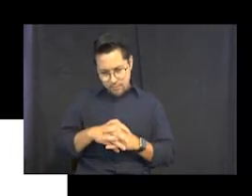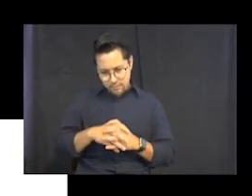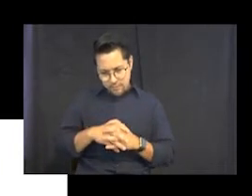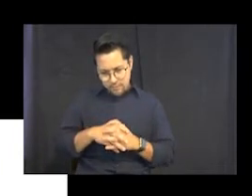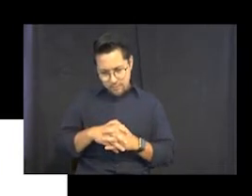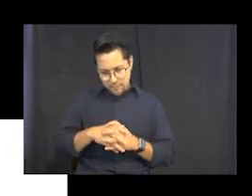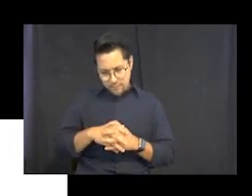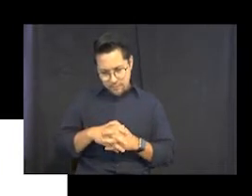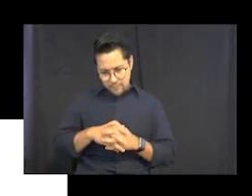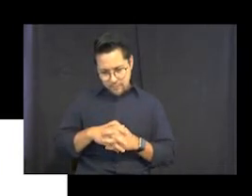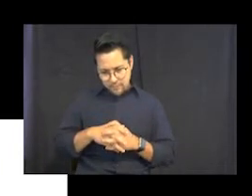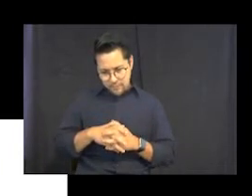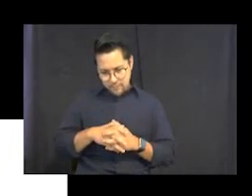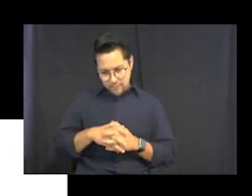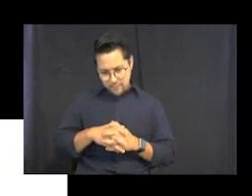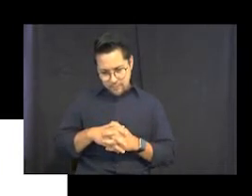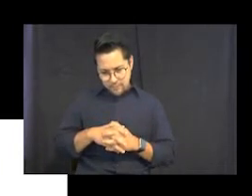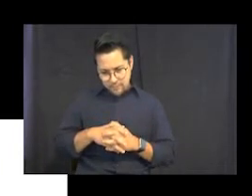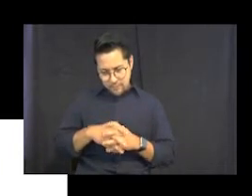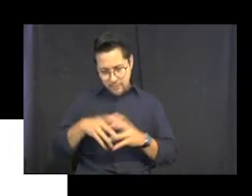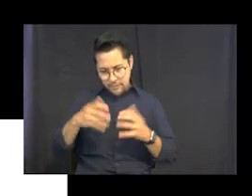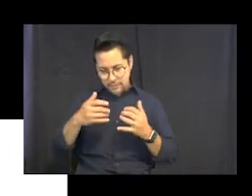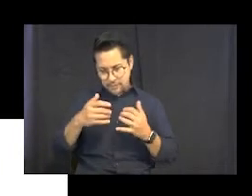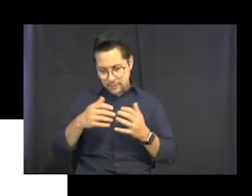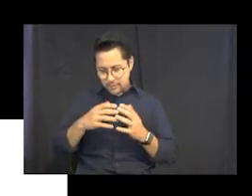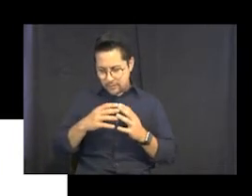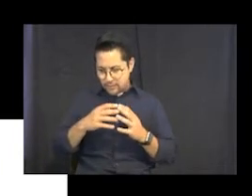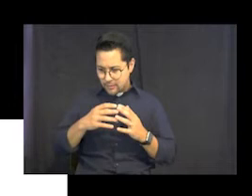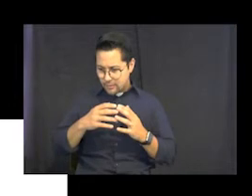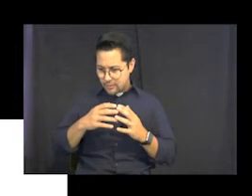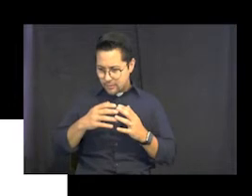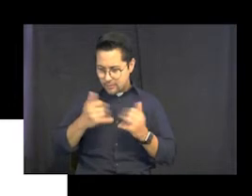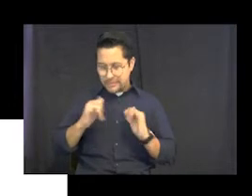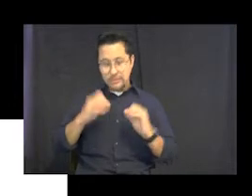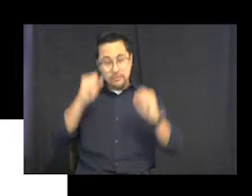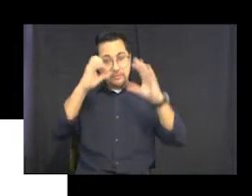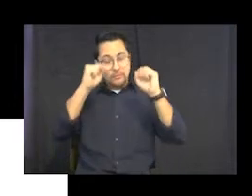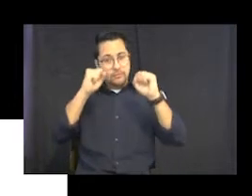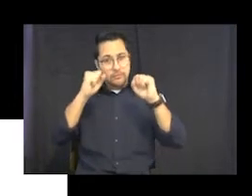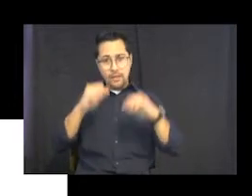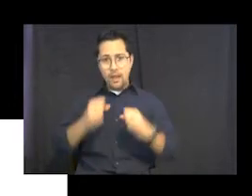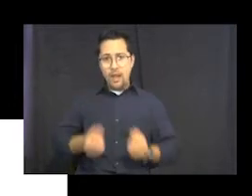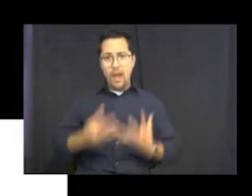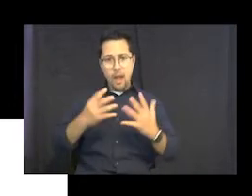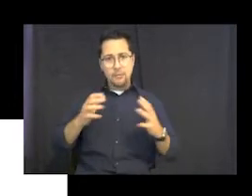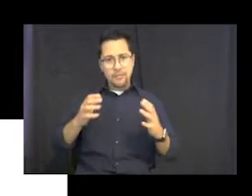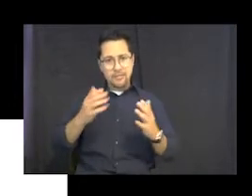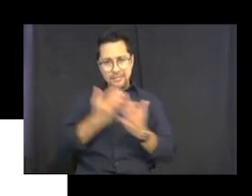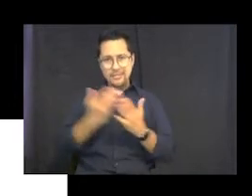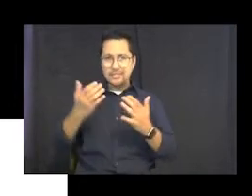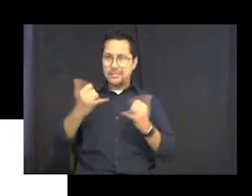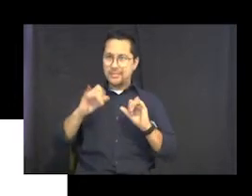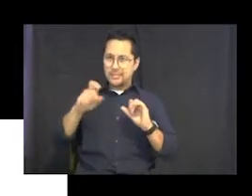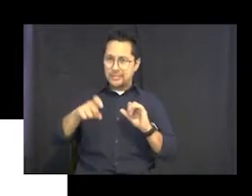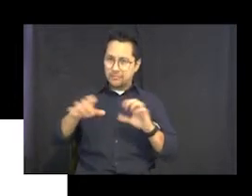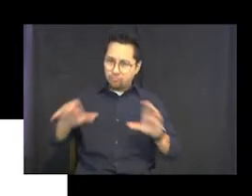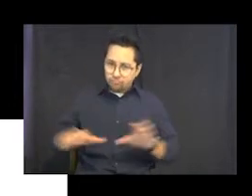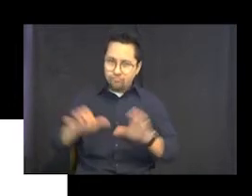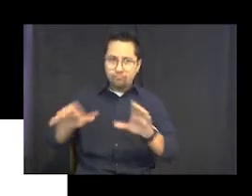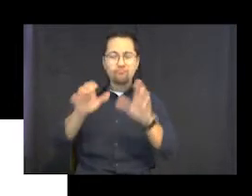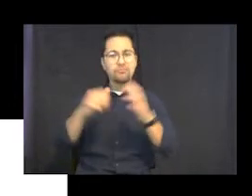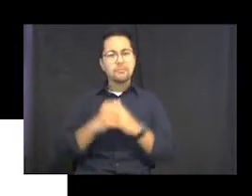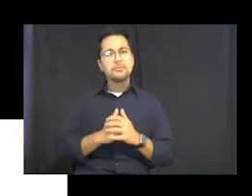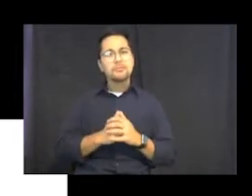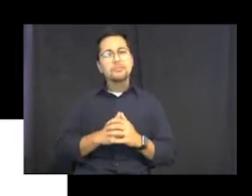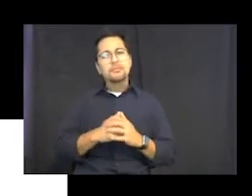It is still eye-opening how much work is being done transition into supported living